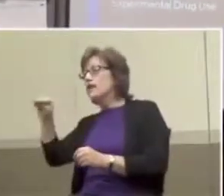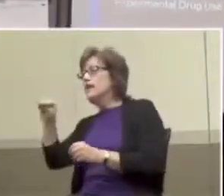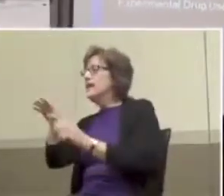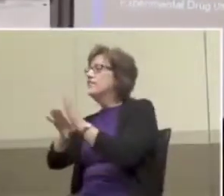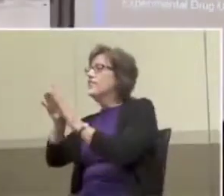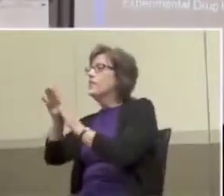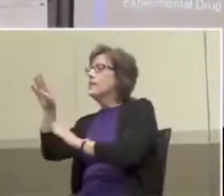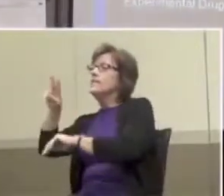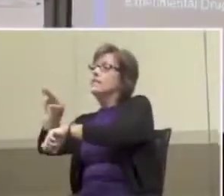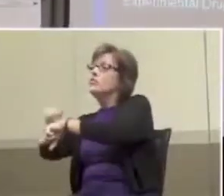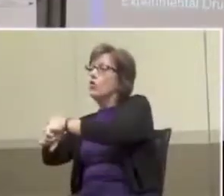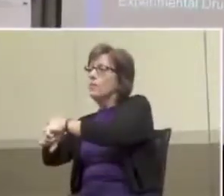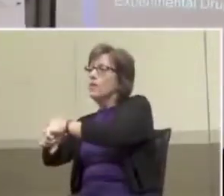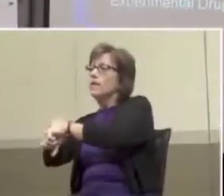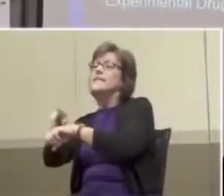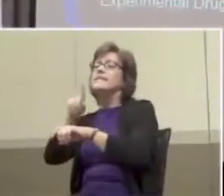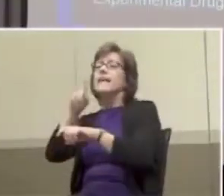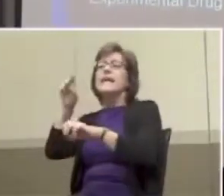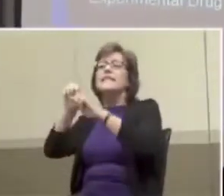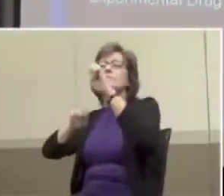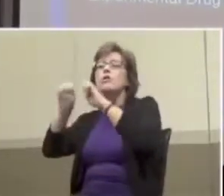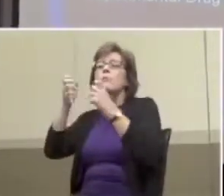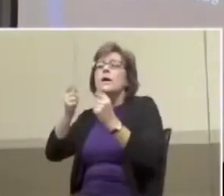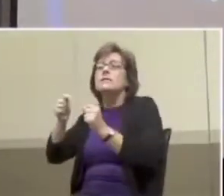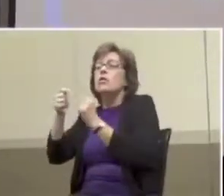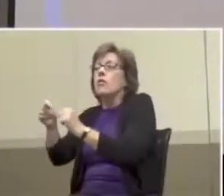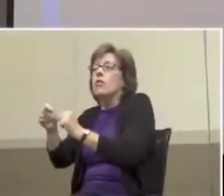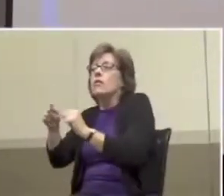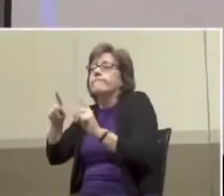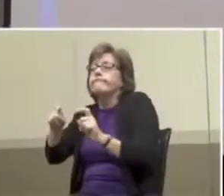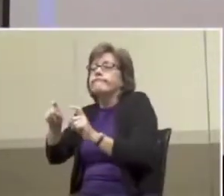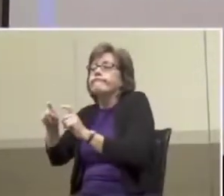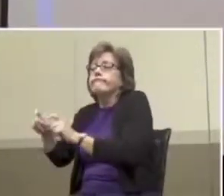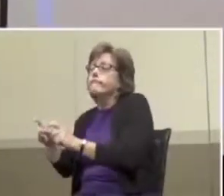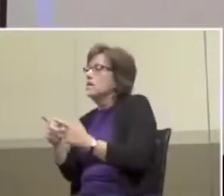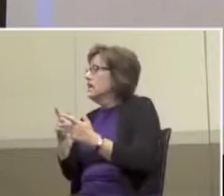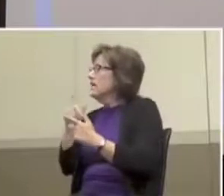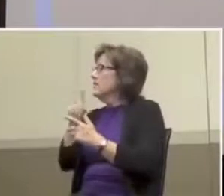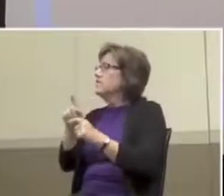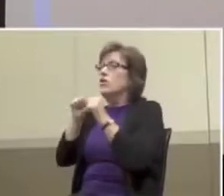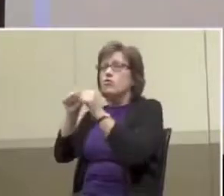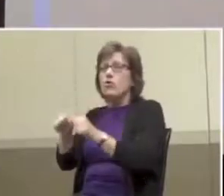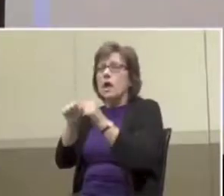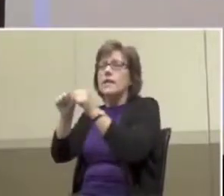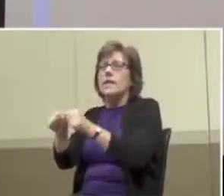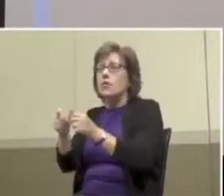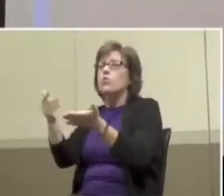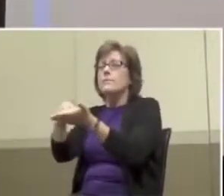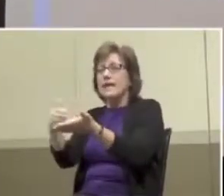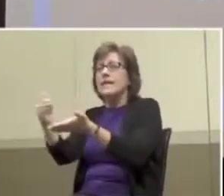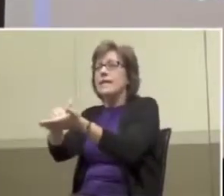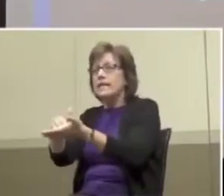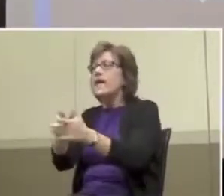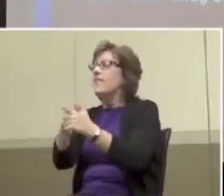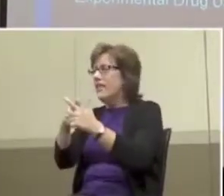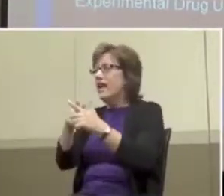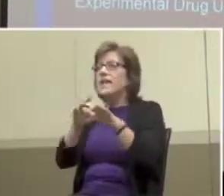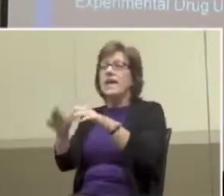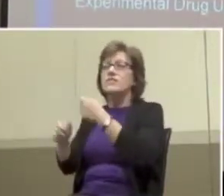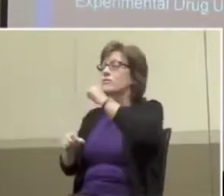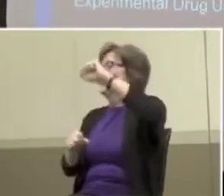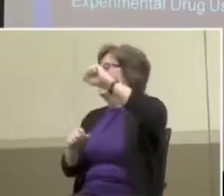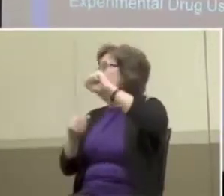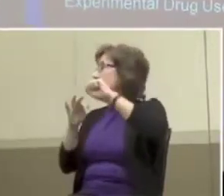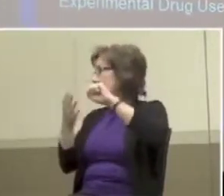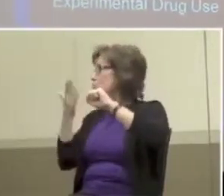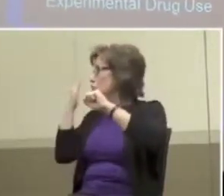experimental. Okay, if we were talking chronic or repeated, then I would definitely put it in active resistance. Because once you know something's bad for